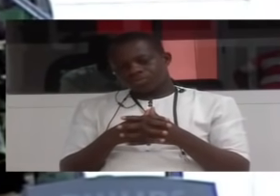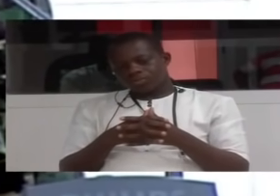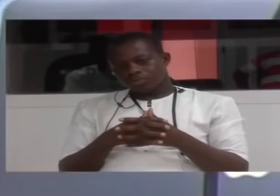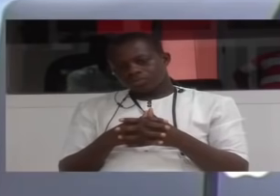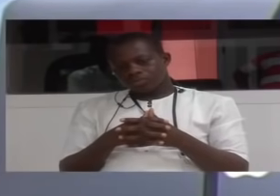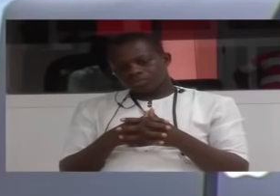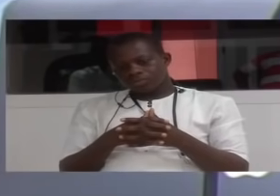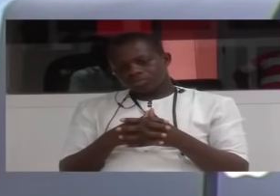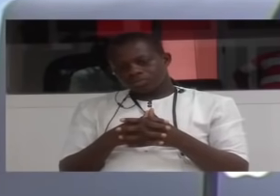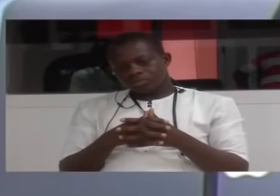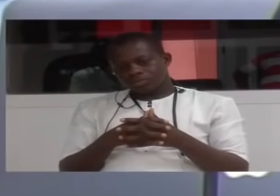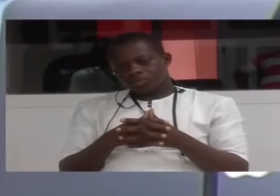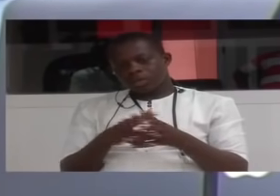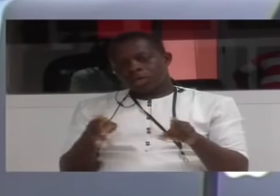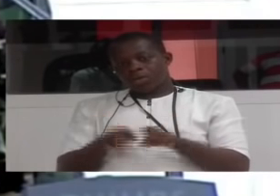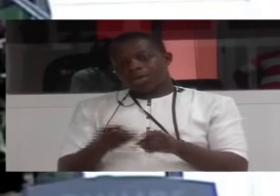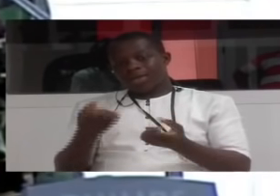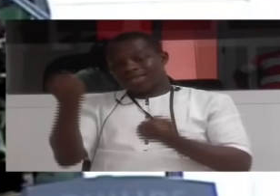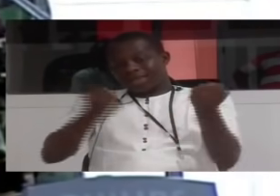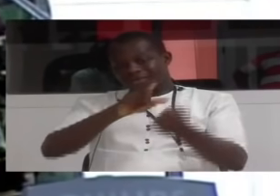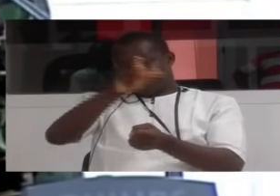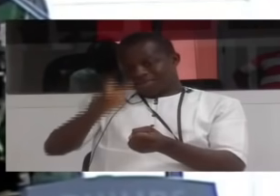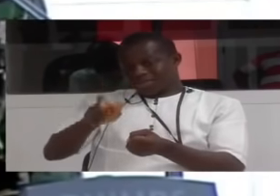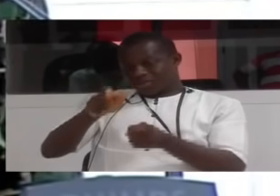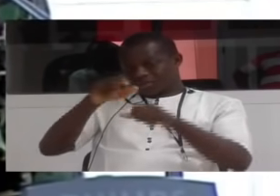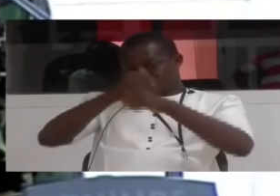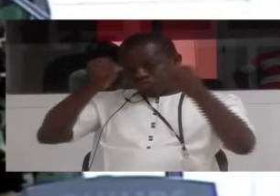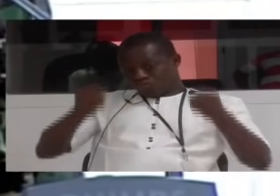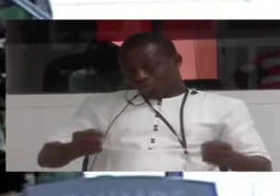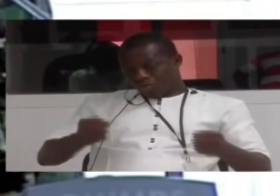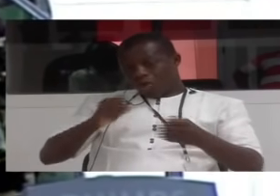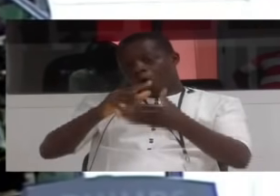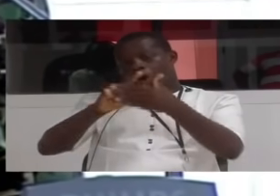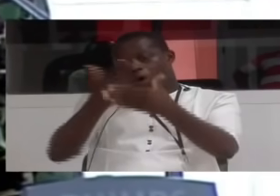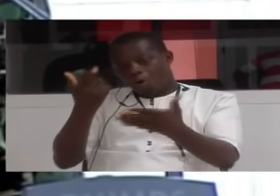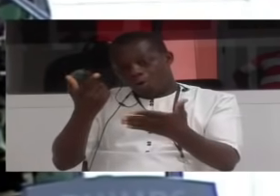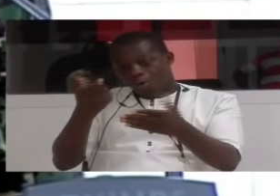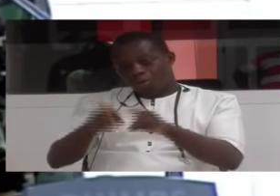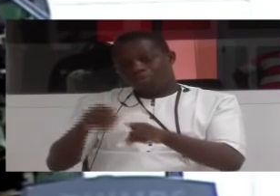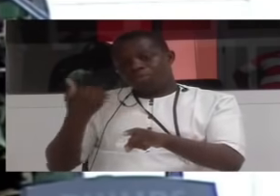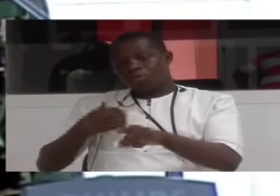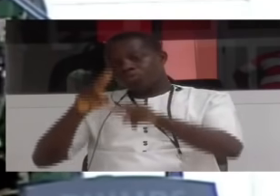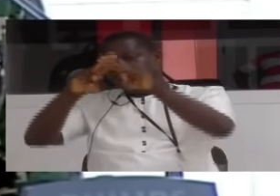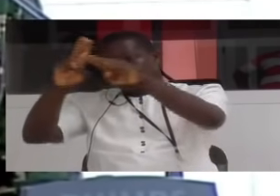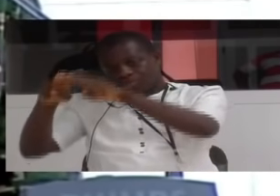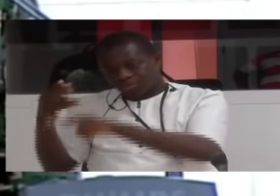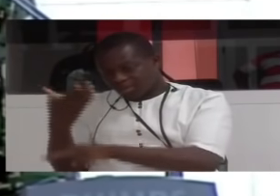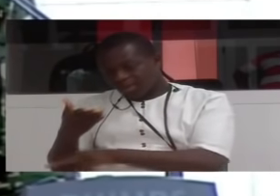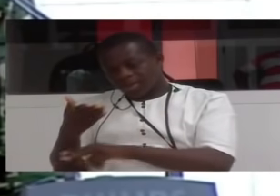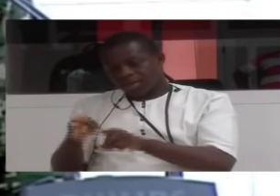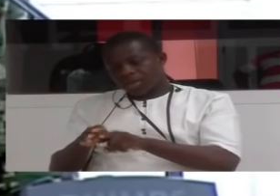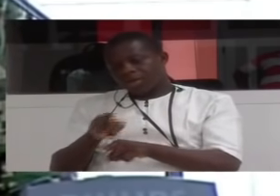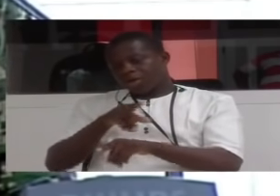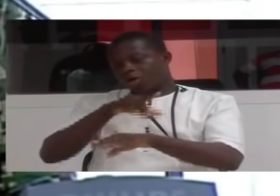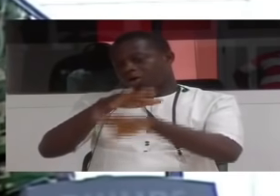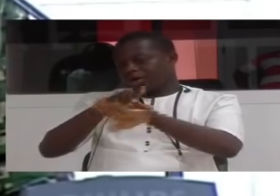we left him there. Passenger seat or driver seat? Tok fi driver bi de tok wala fi passager de tok? Ah, fofu na